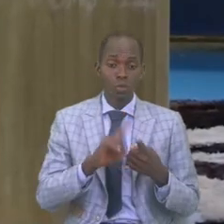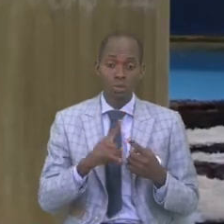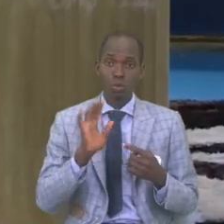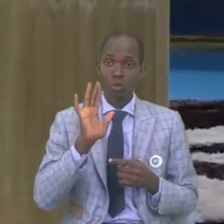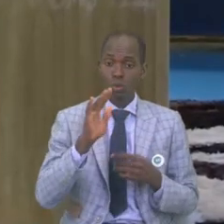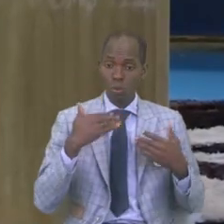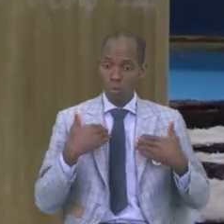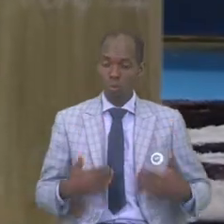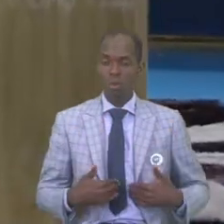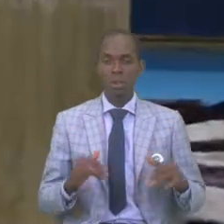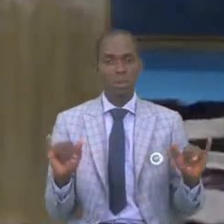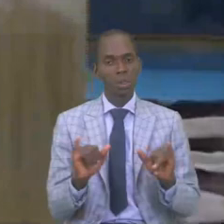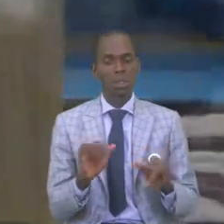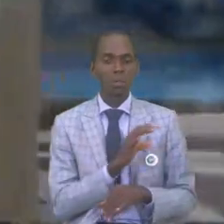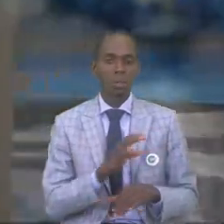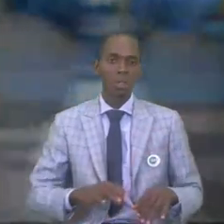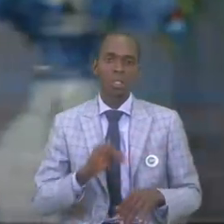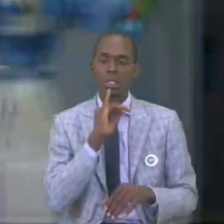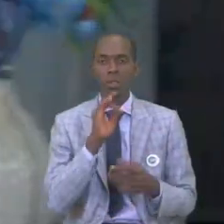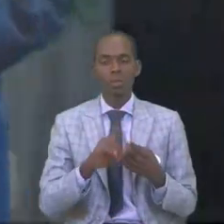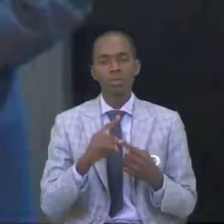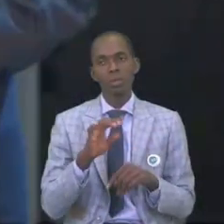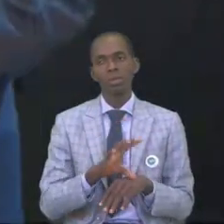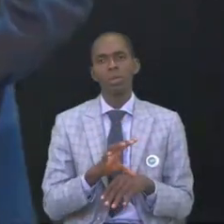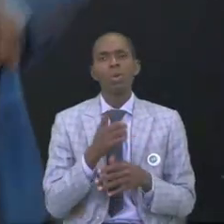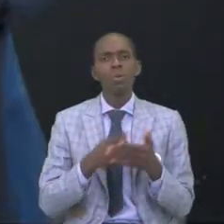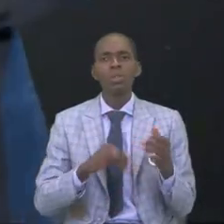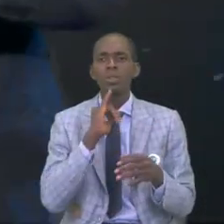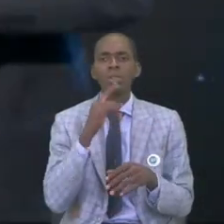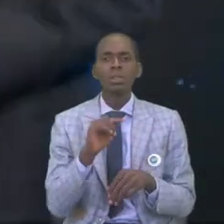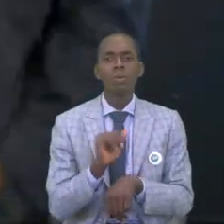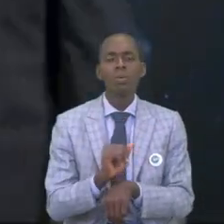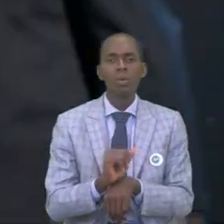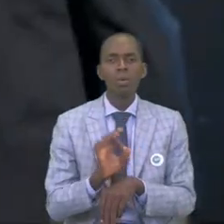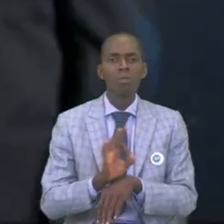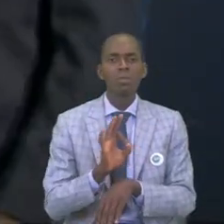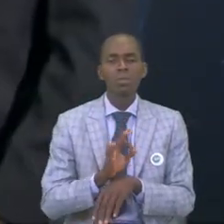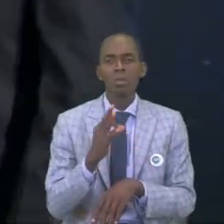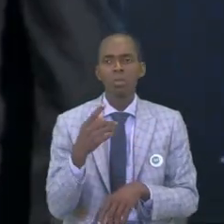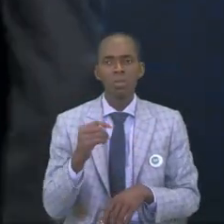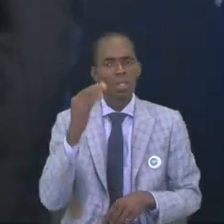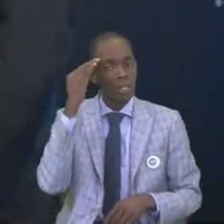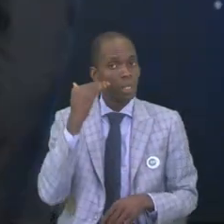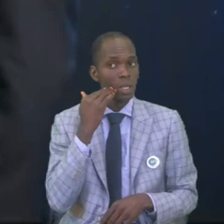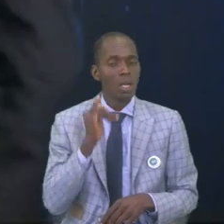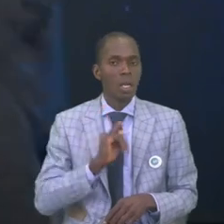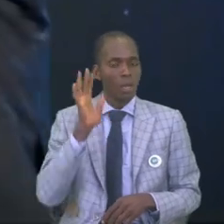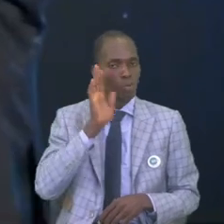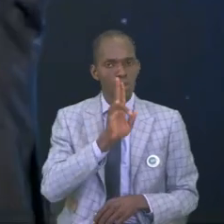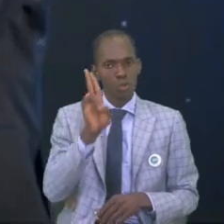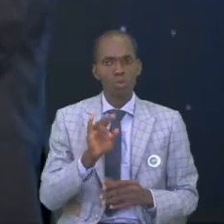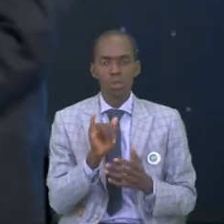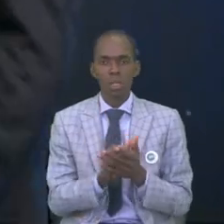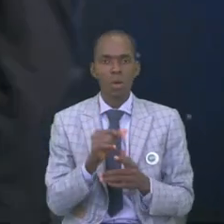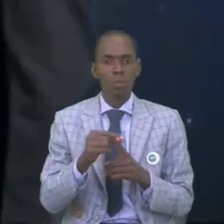to the church. And what's the function of the head? I'm going to use that word and the letters in that